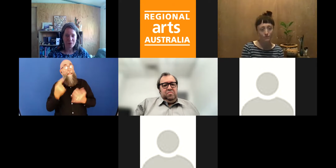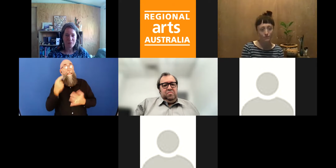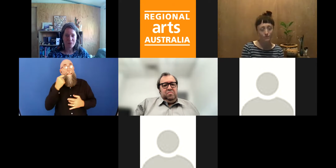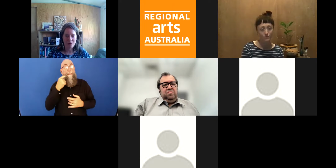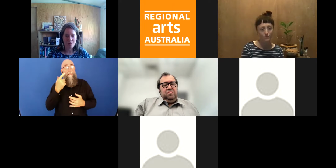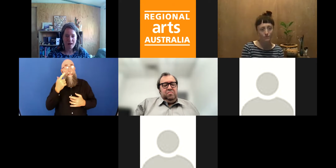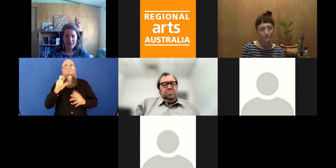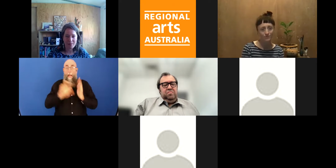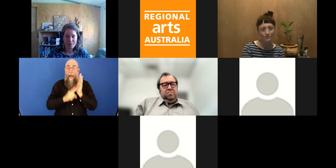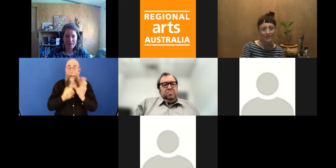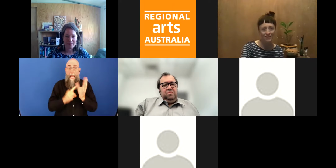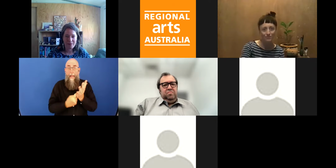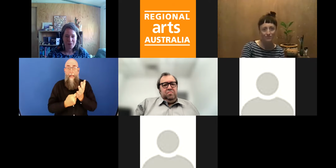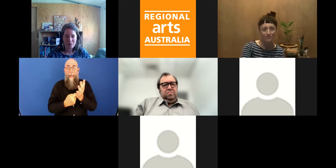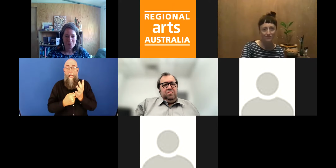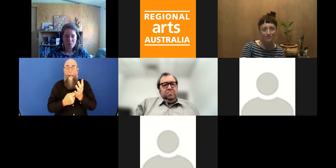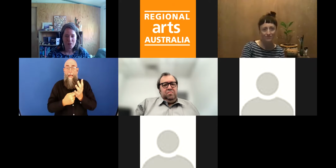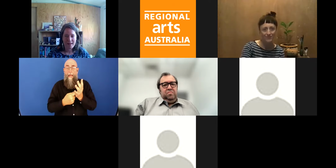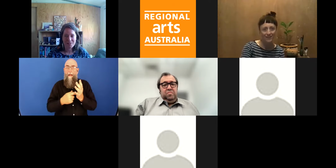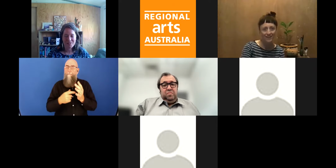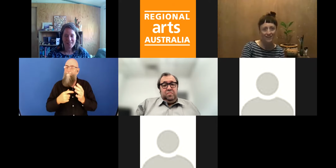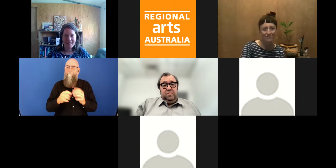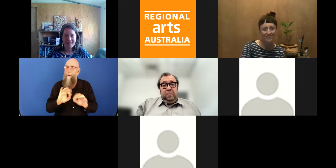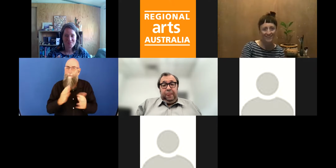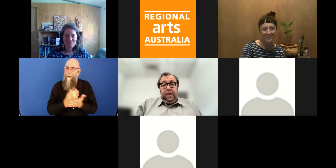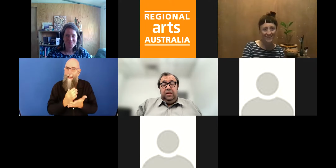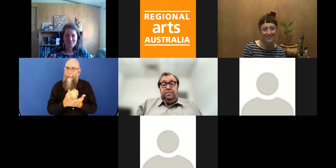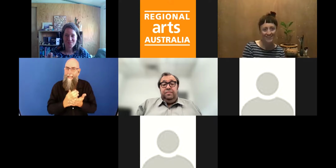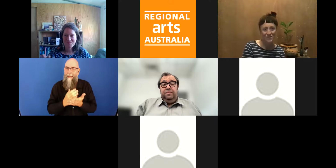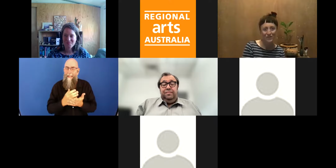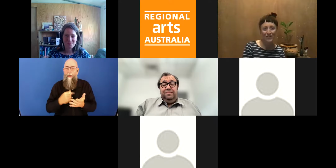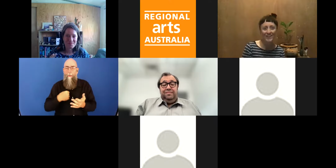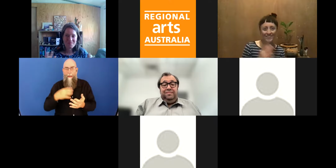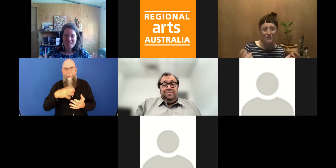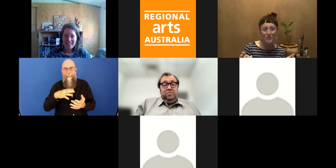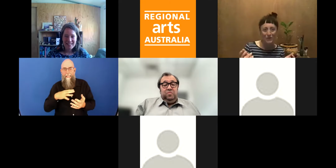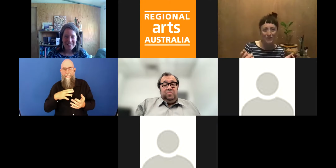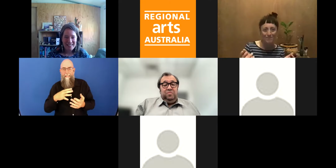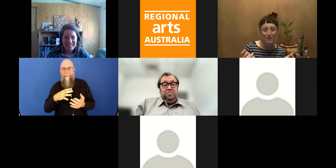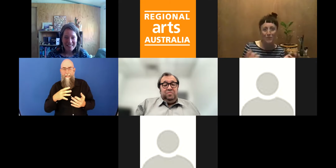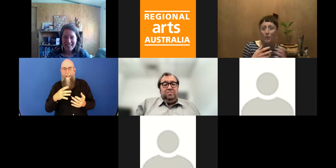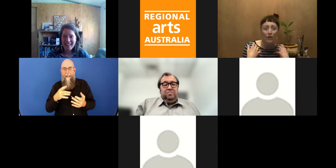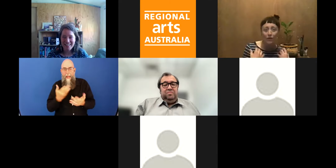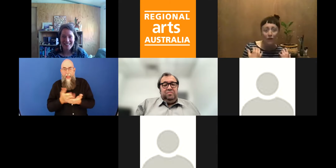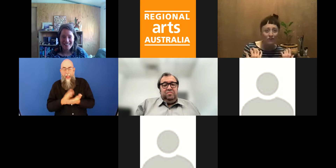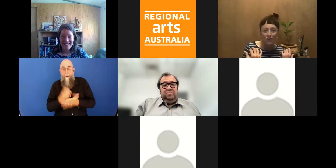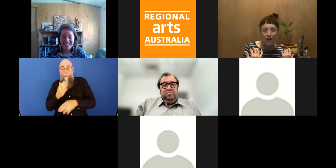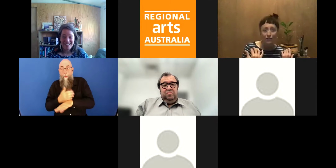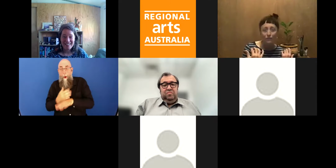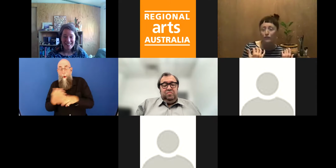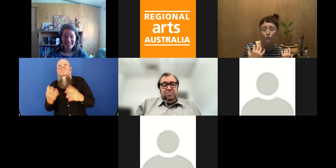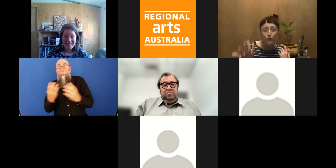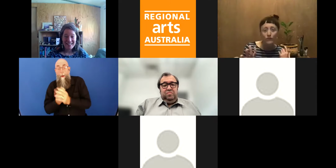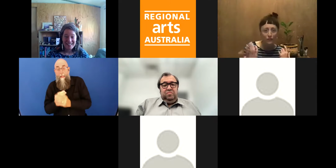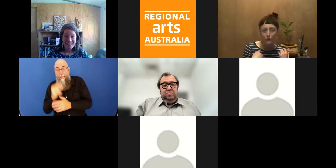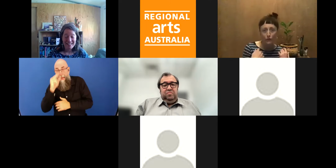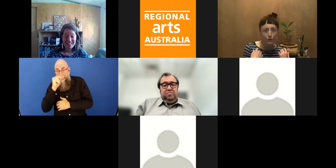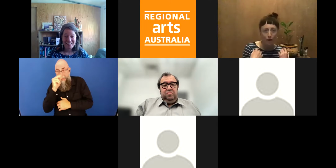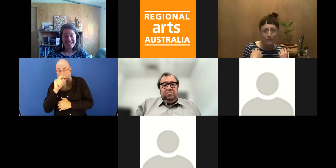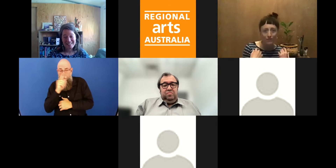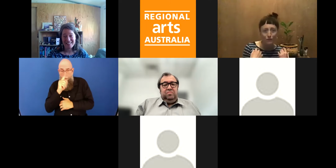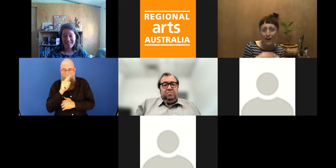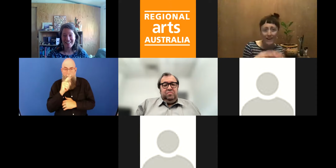muddy for for a while about what actually what it is to work with young people when your own child goes to